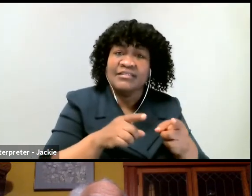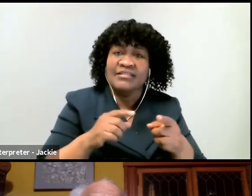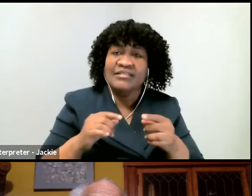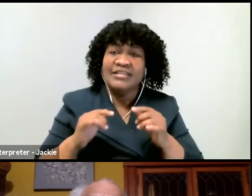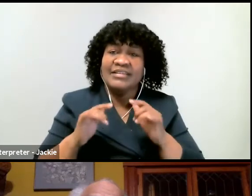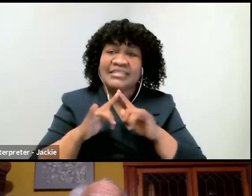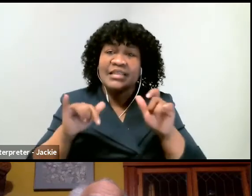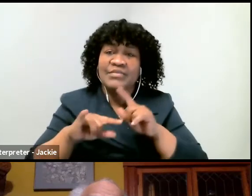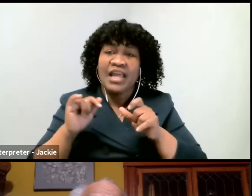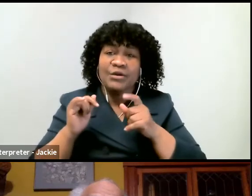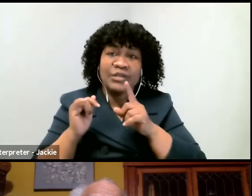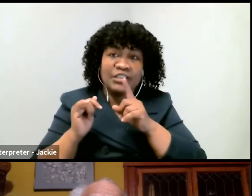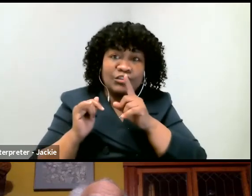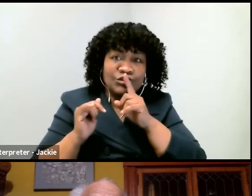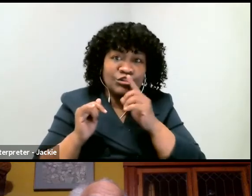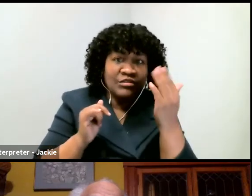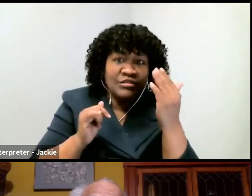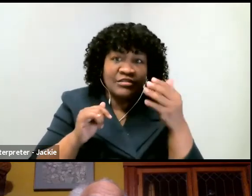smuggling in,